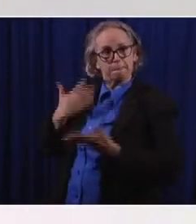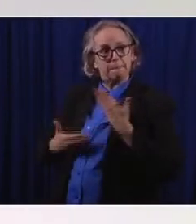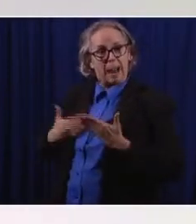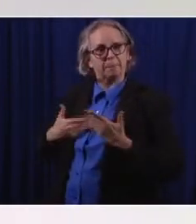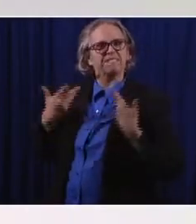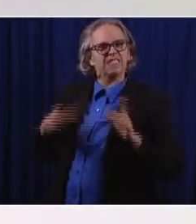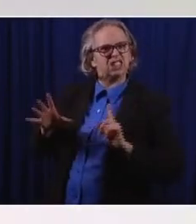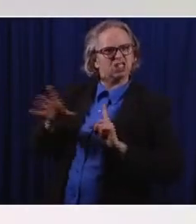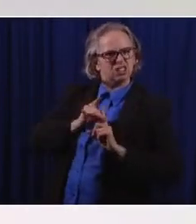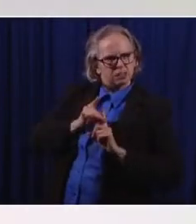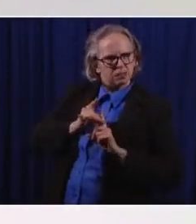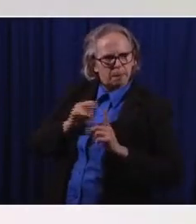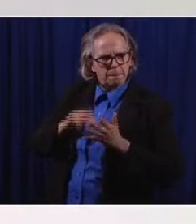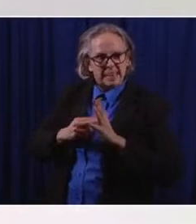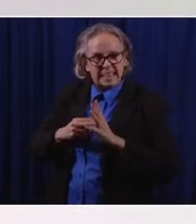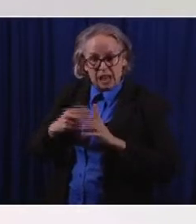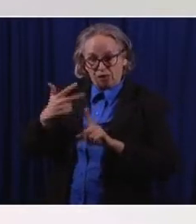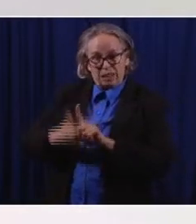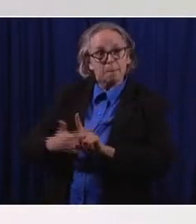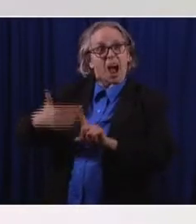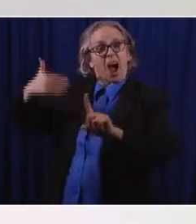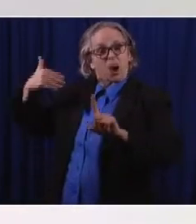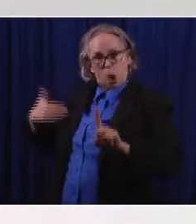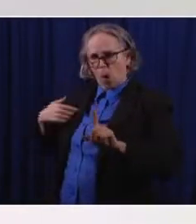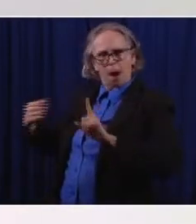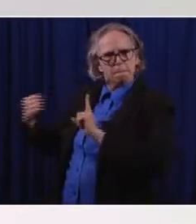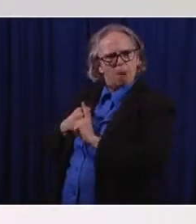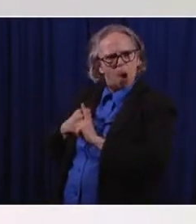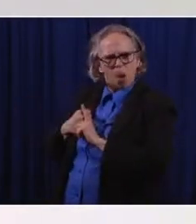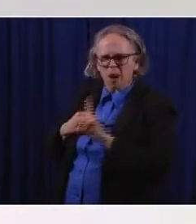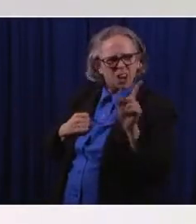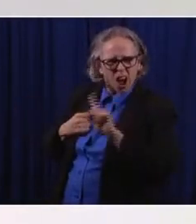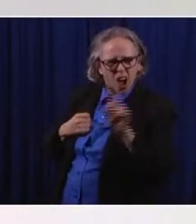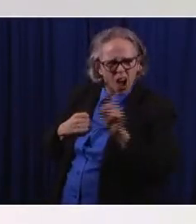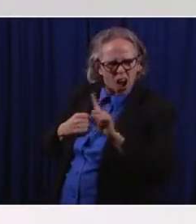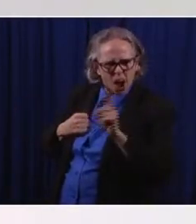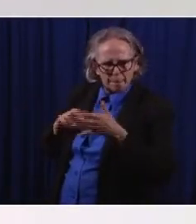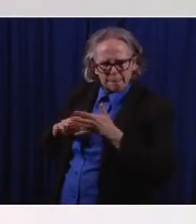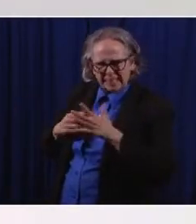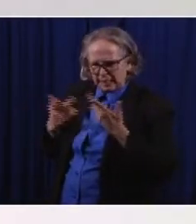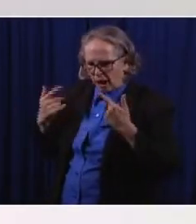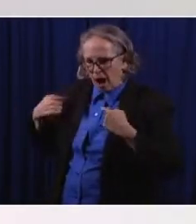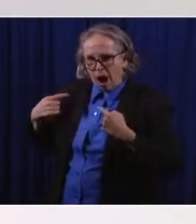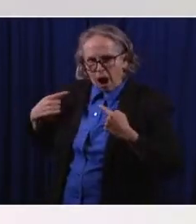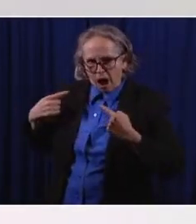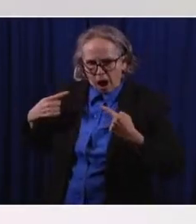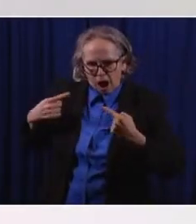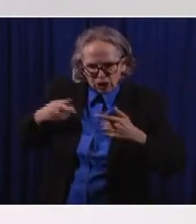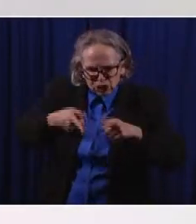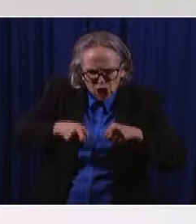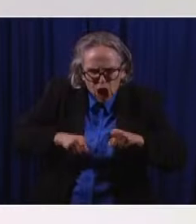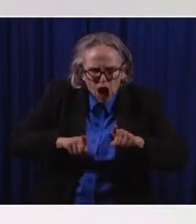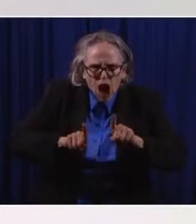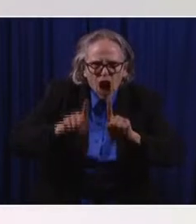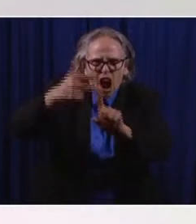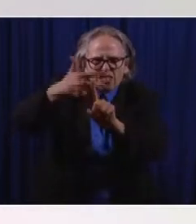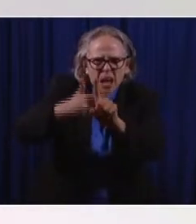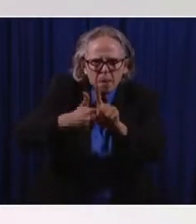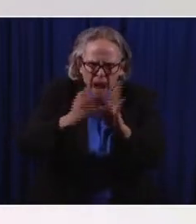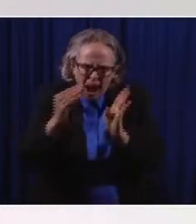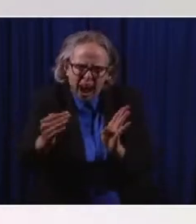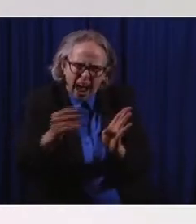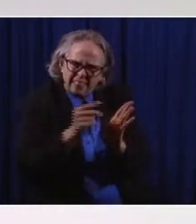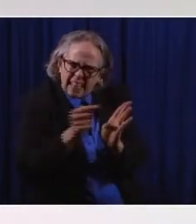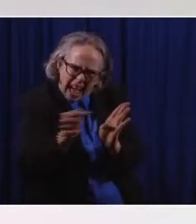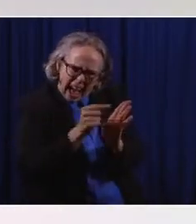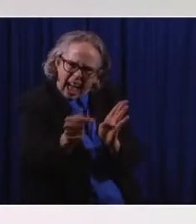3 months ago. It means that they had it sometime in the last 3 months. And because those are the same assays that we used for this